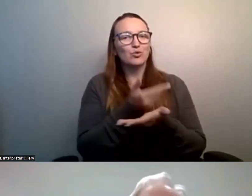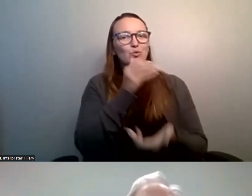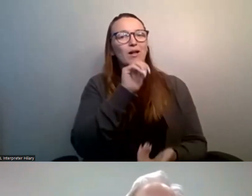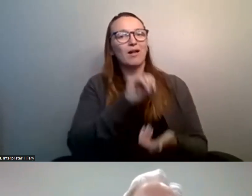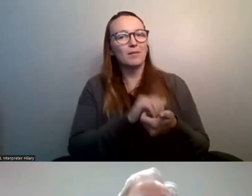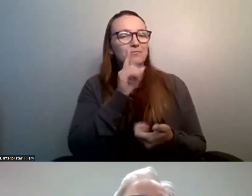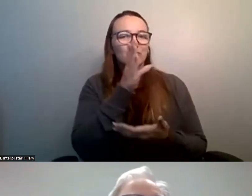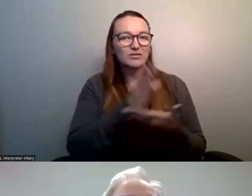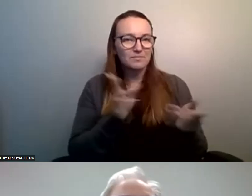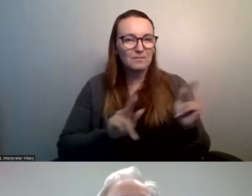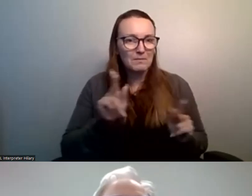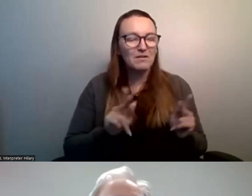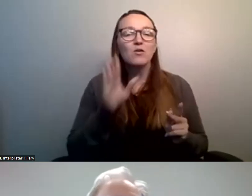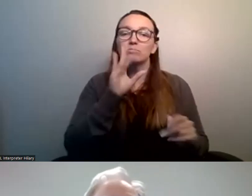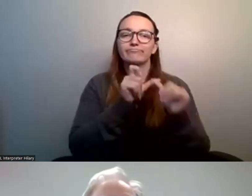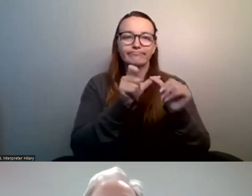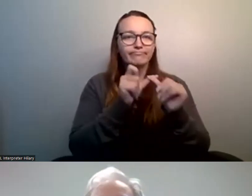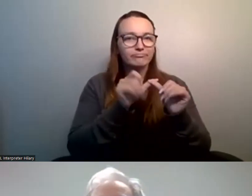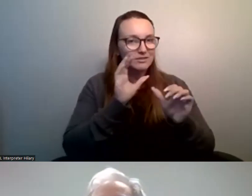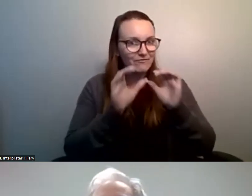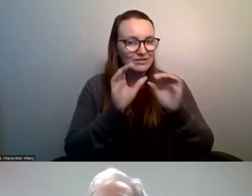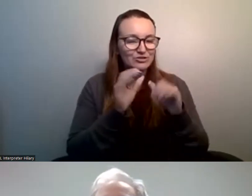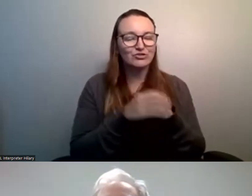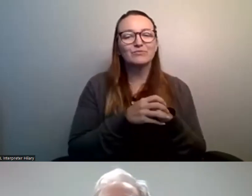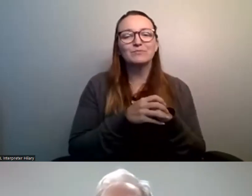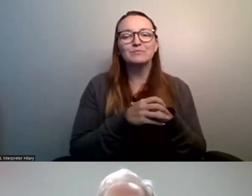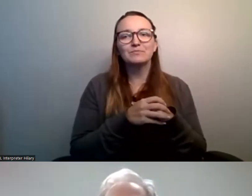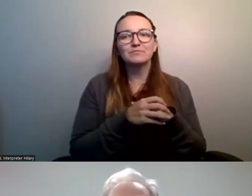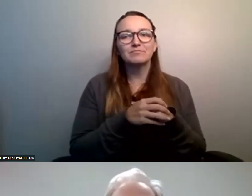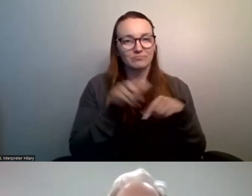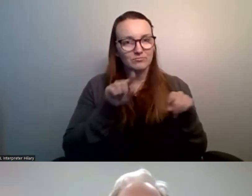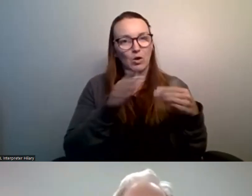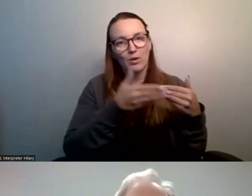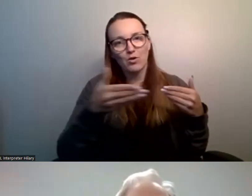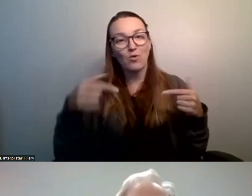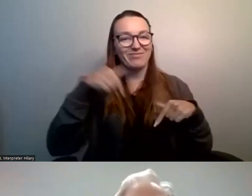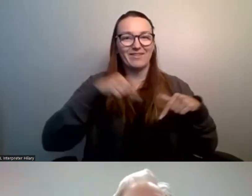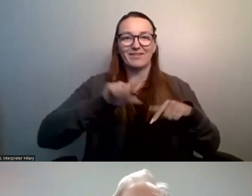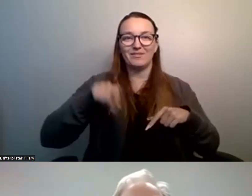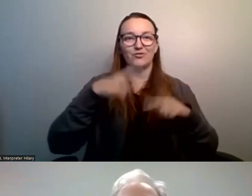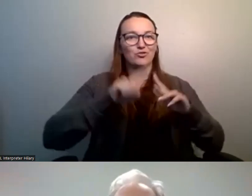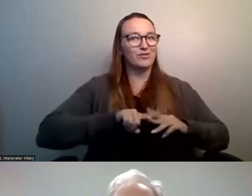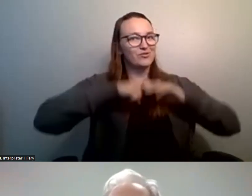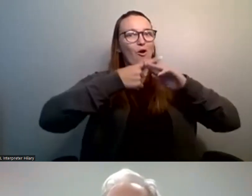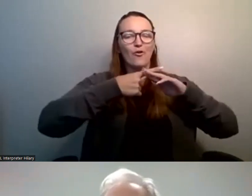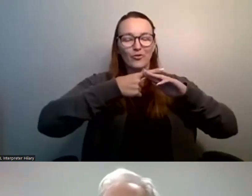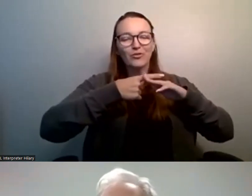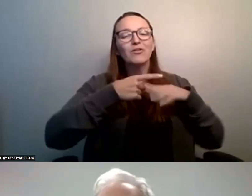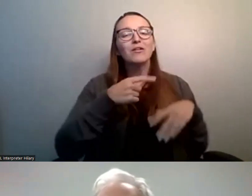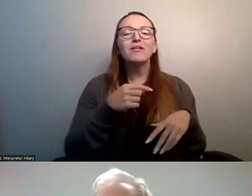for some, and we're going to continue the conversation as we go. This is just our first kickoff webinar, but this is